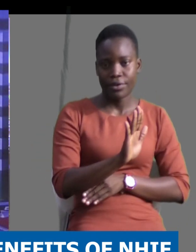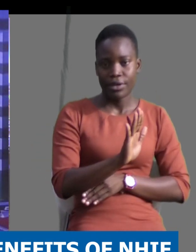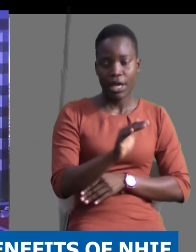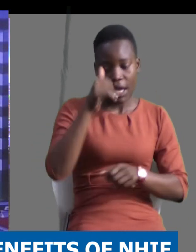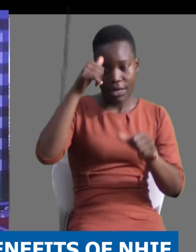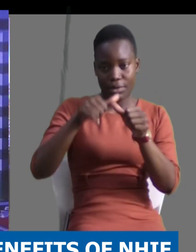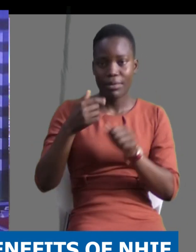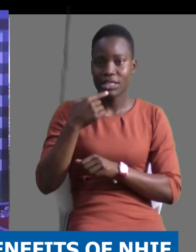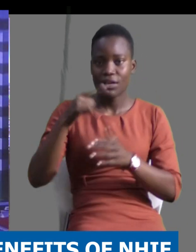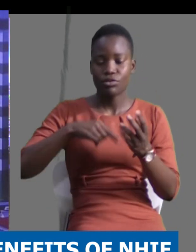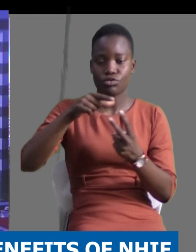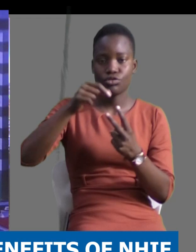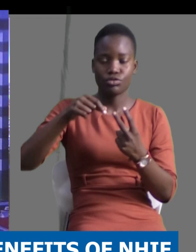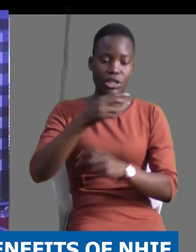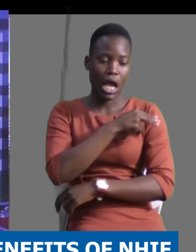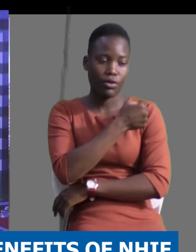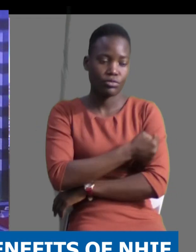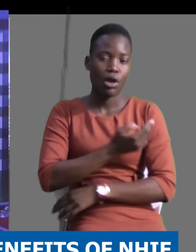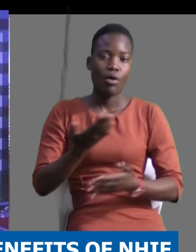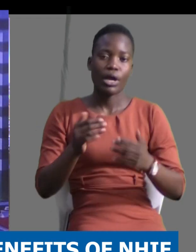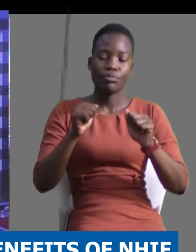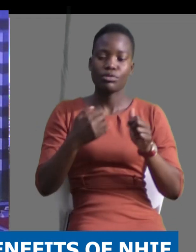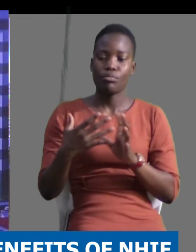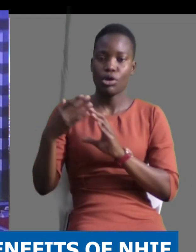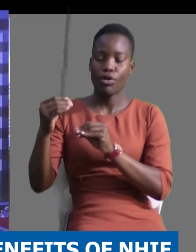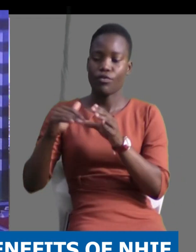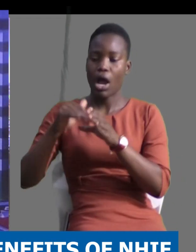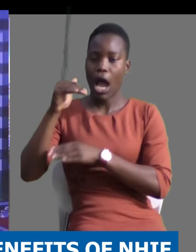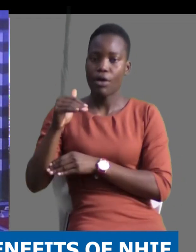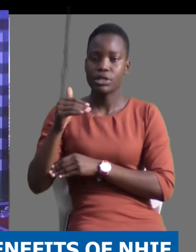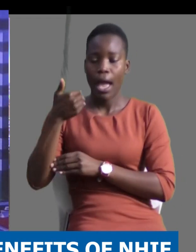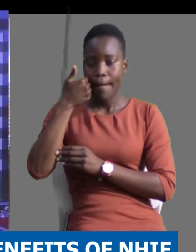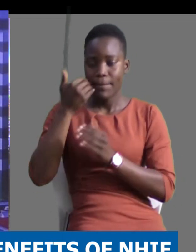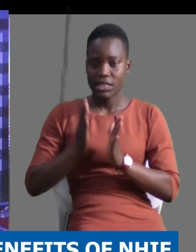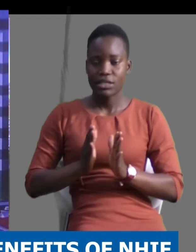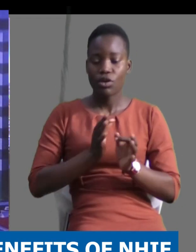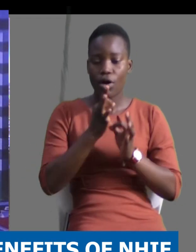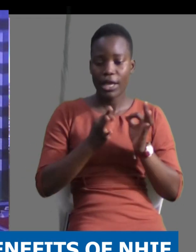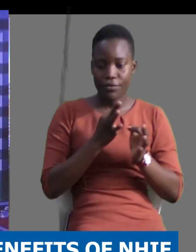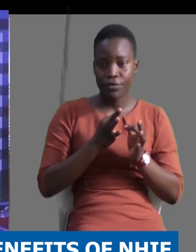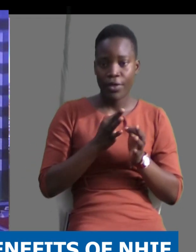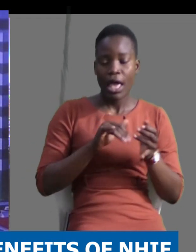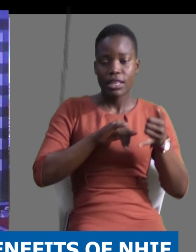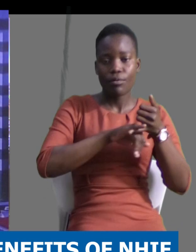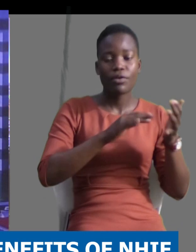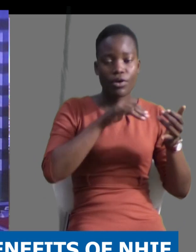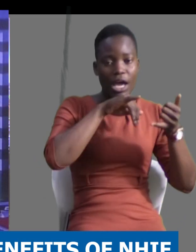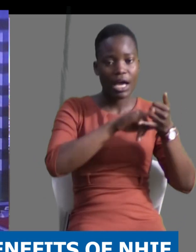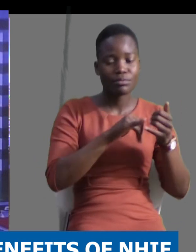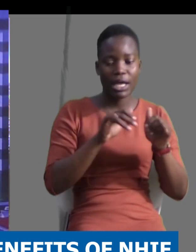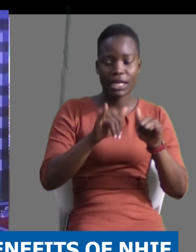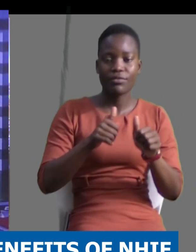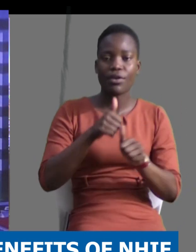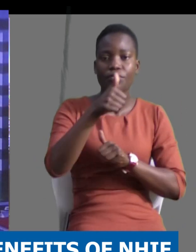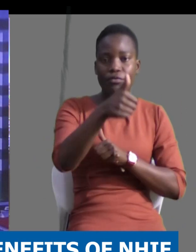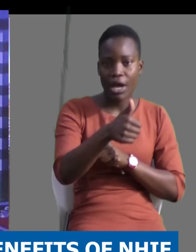on that, because remember I mentioned that you choose a hospital where you can be going for outpatient. Yeah. If the spouse lives far away